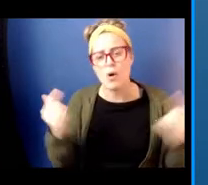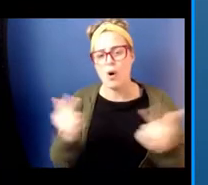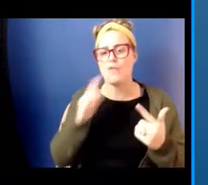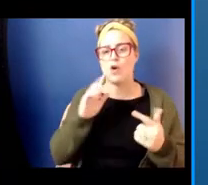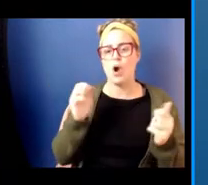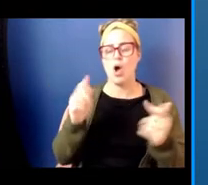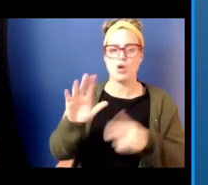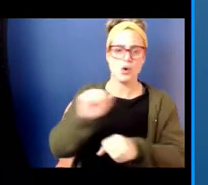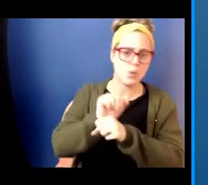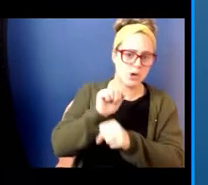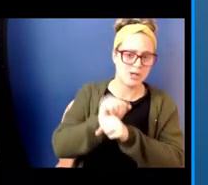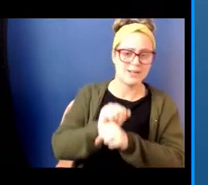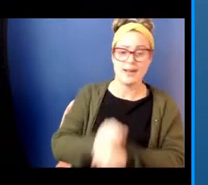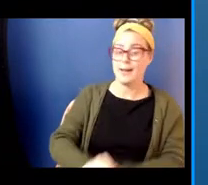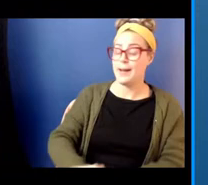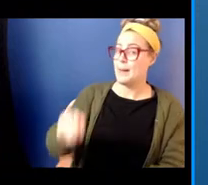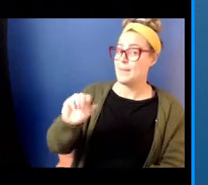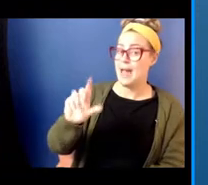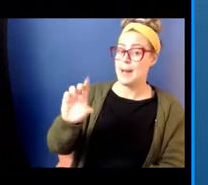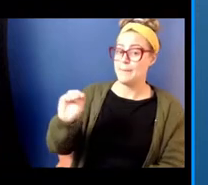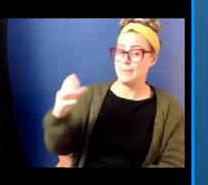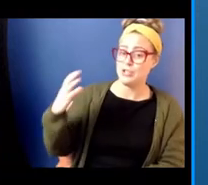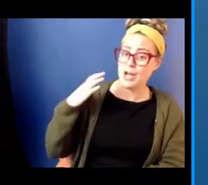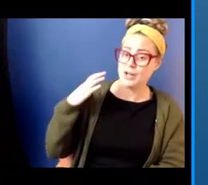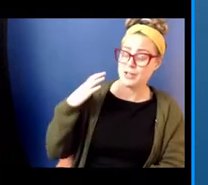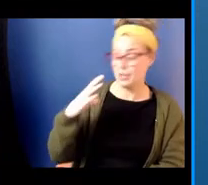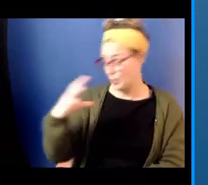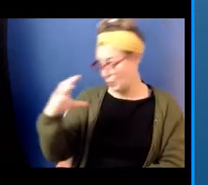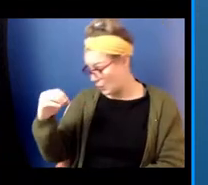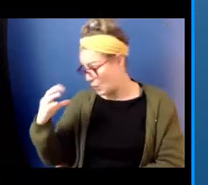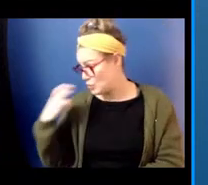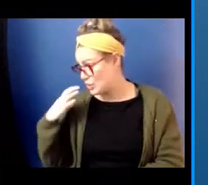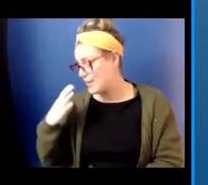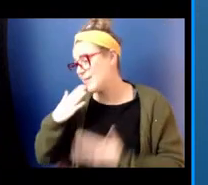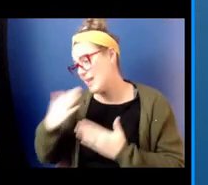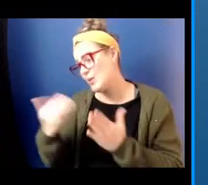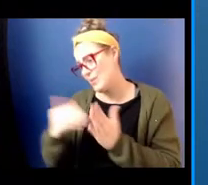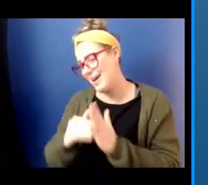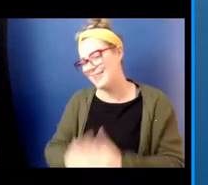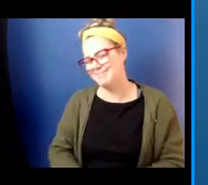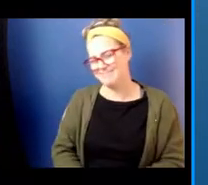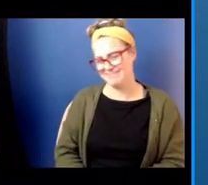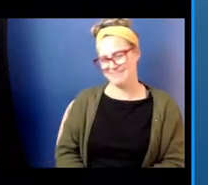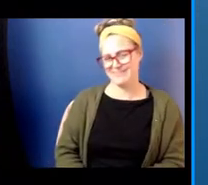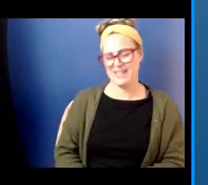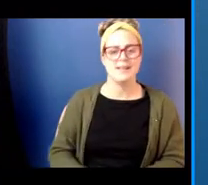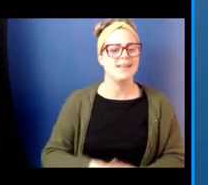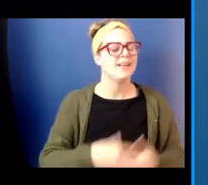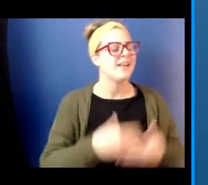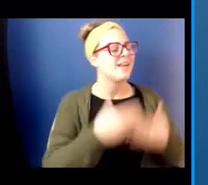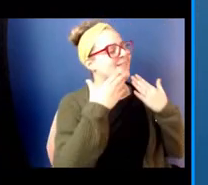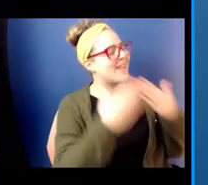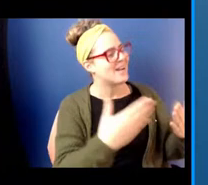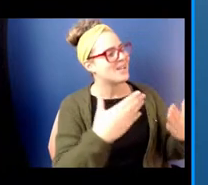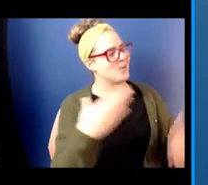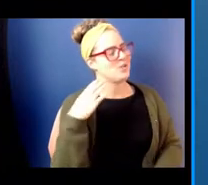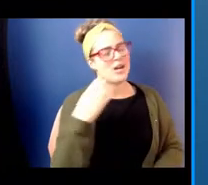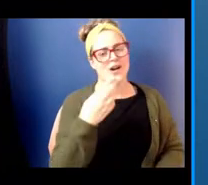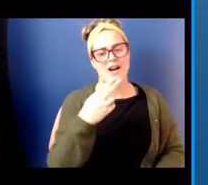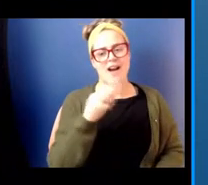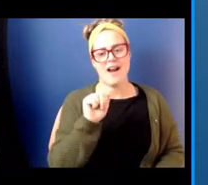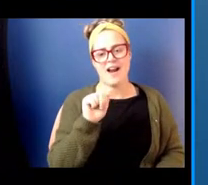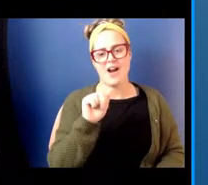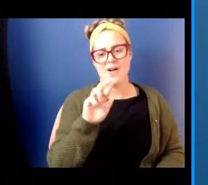chair Mr co-chair thank you again thank you chair Harrison uh for